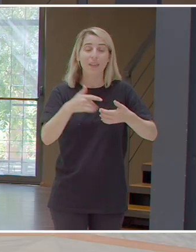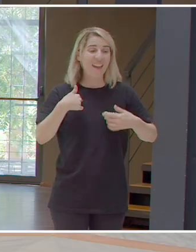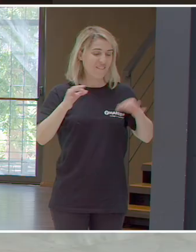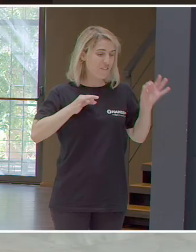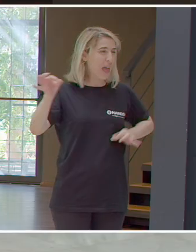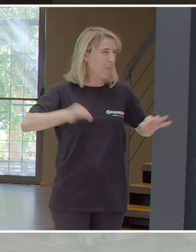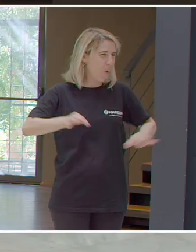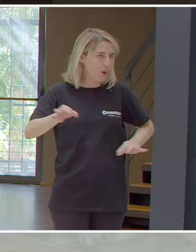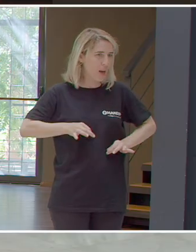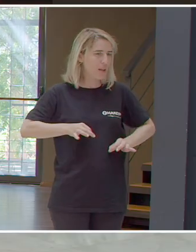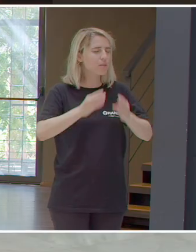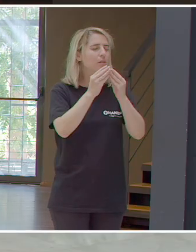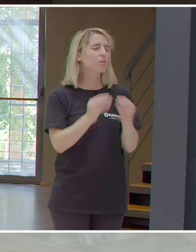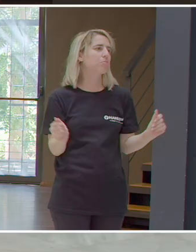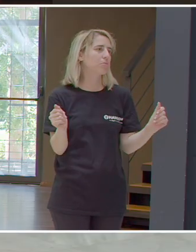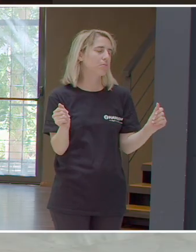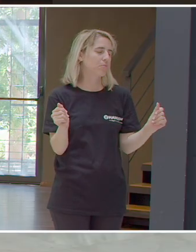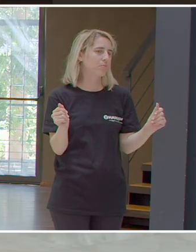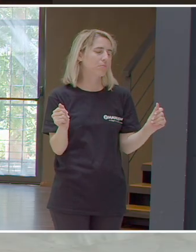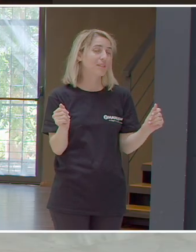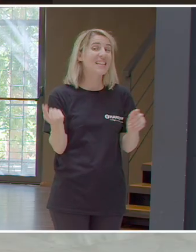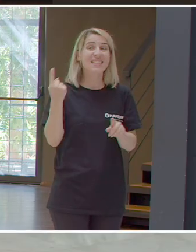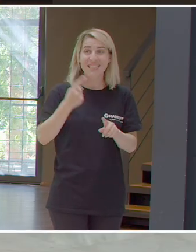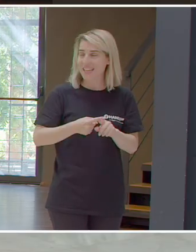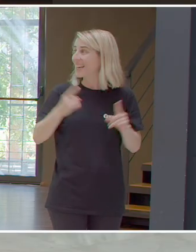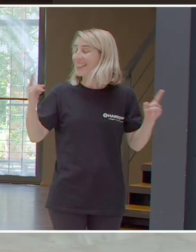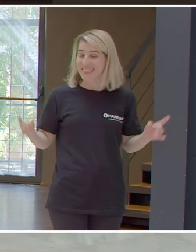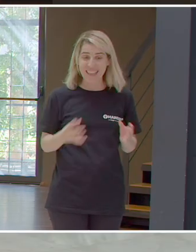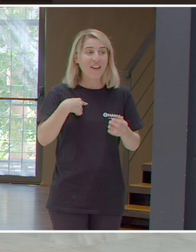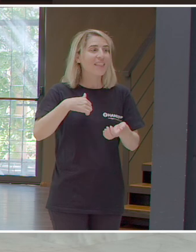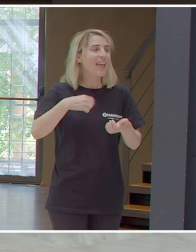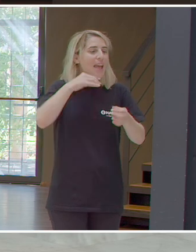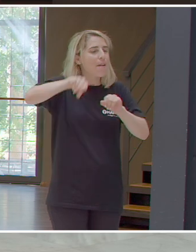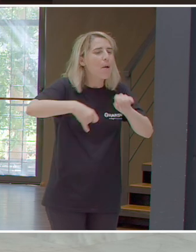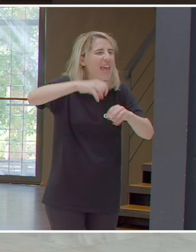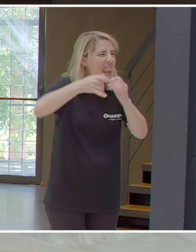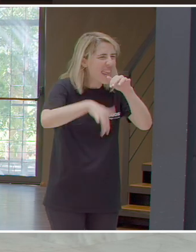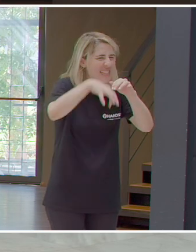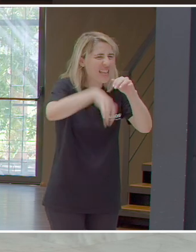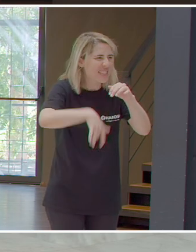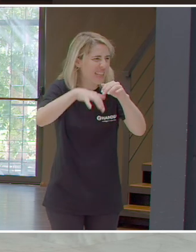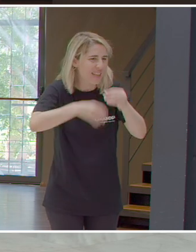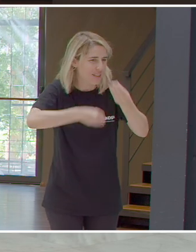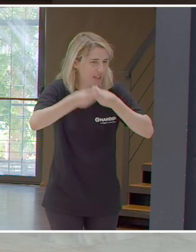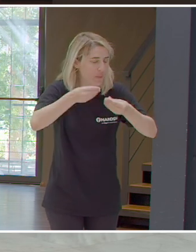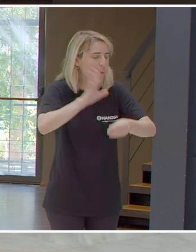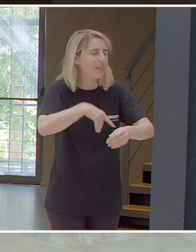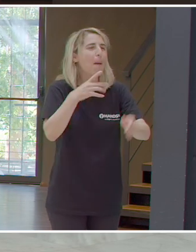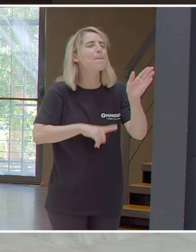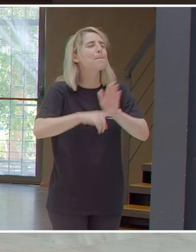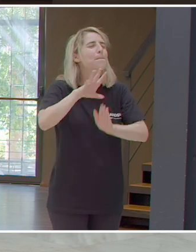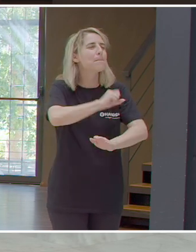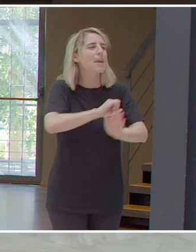body. Fun fact, by just adding grounded linseeds to your diet, you can lower your blood pressure as if